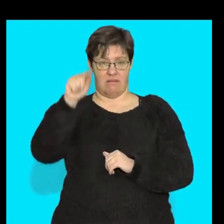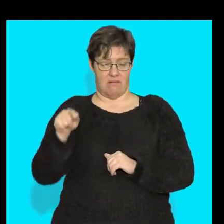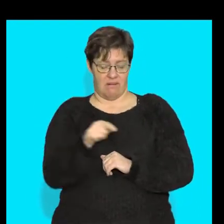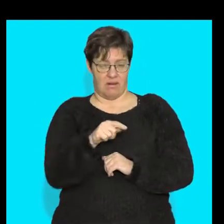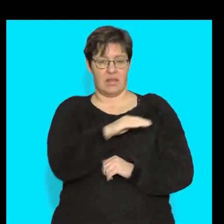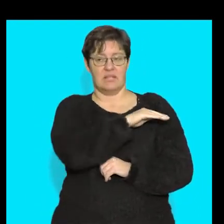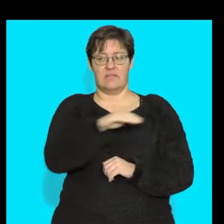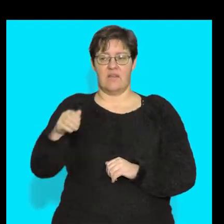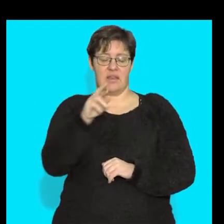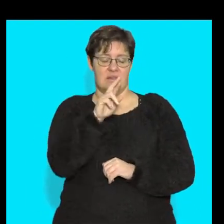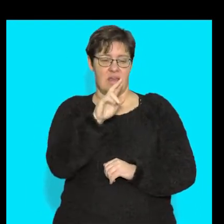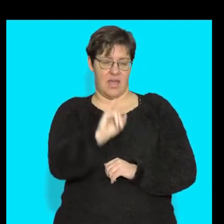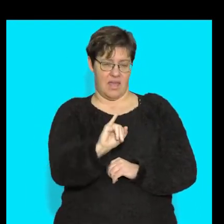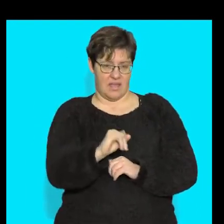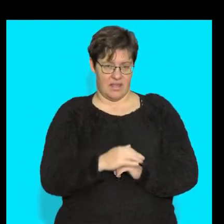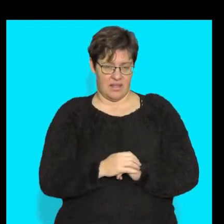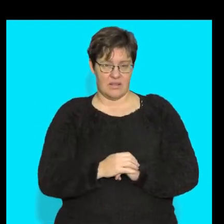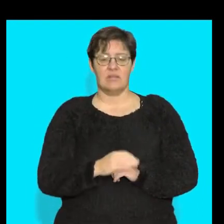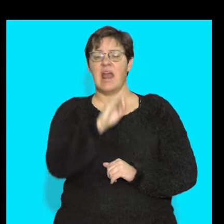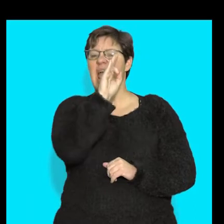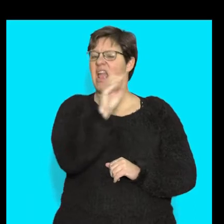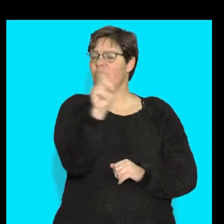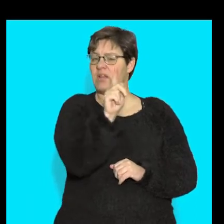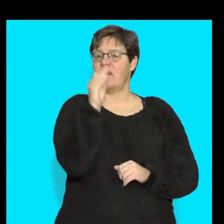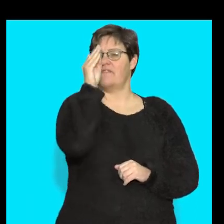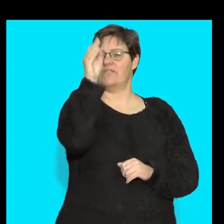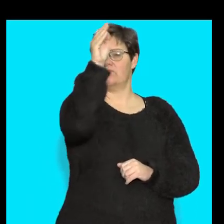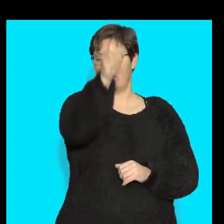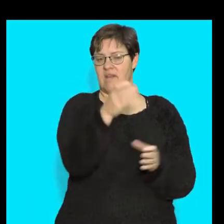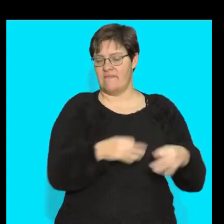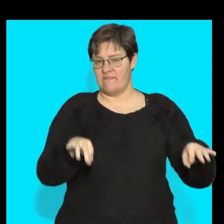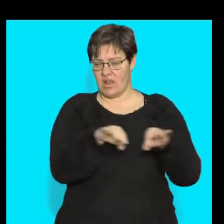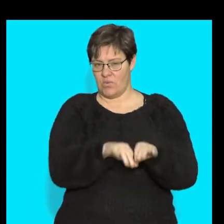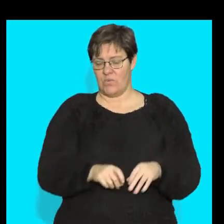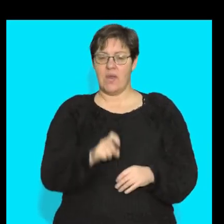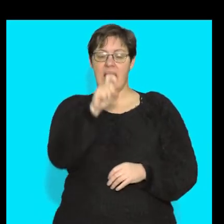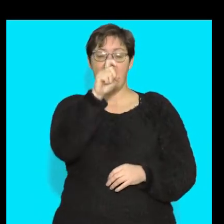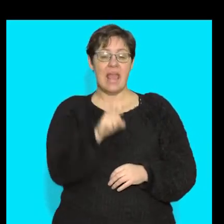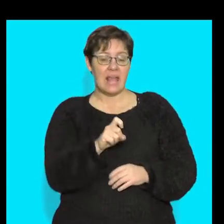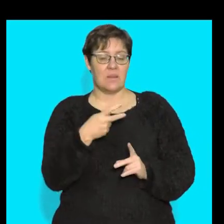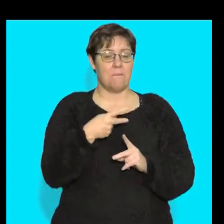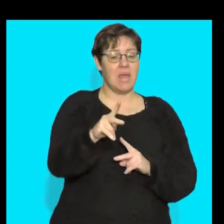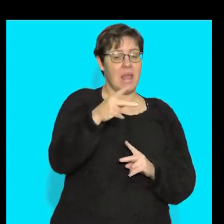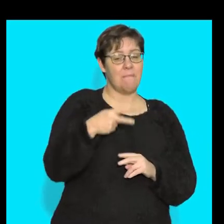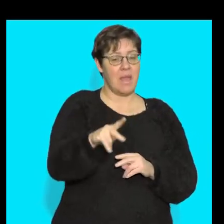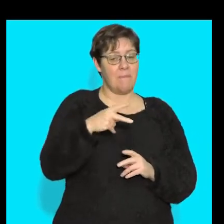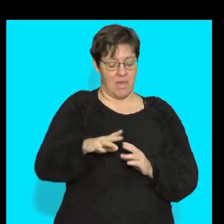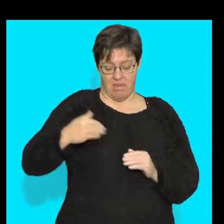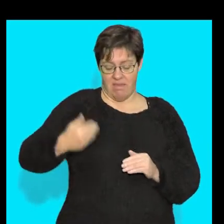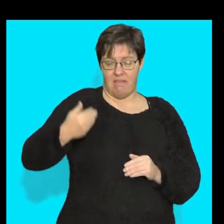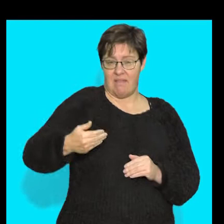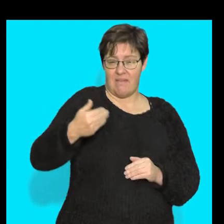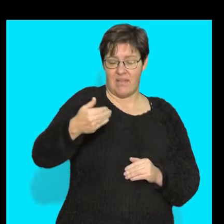divided by I, right? Where we know that F is our future value, X is the amount that is paid at regular